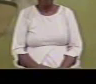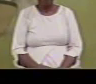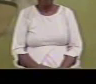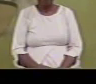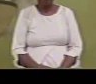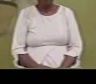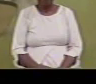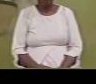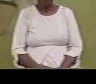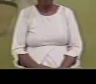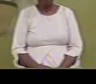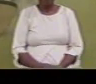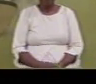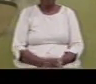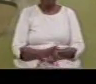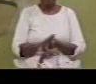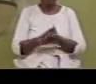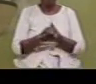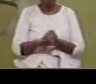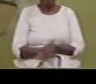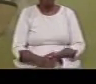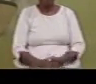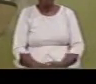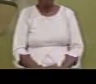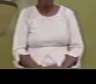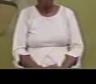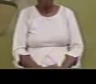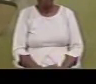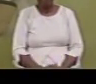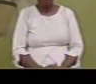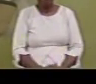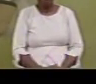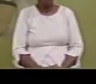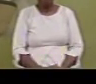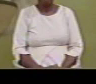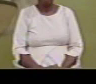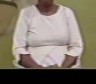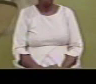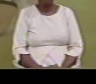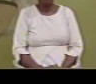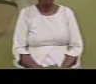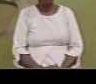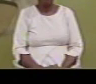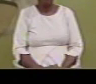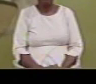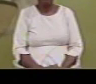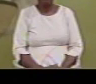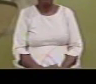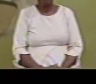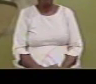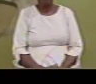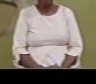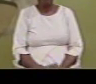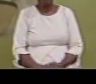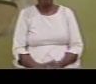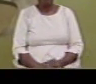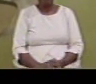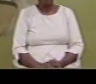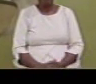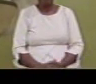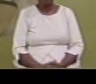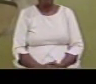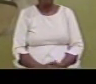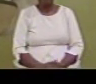and worship were regulated by the laws of God. In Leviticus chapter